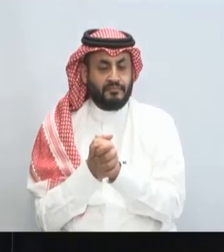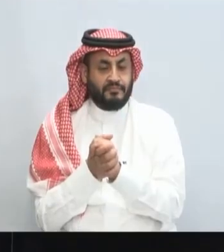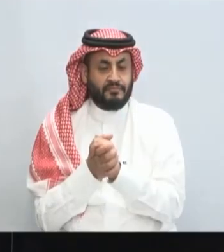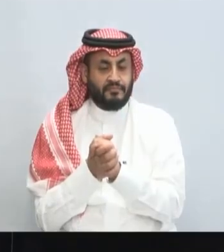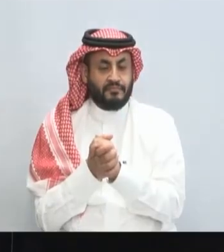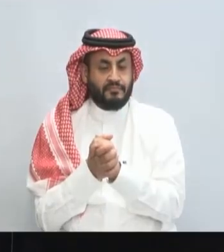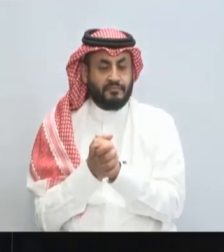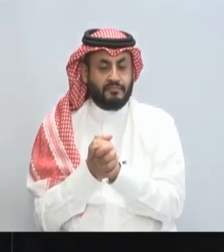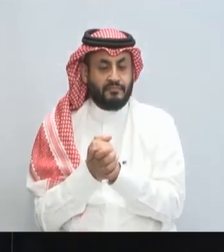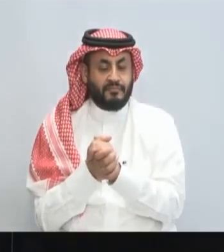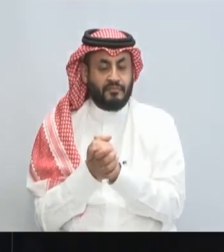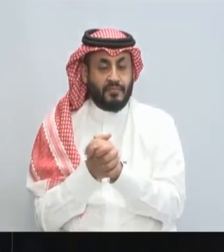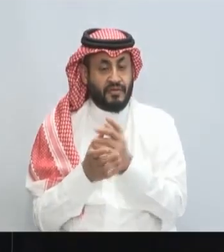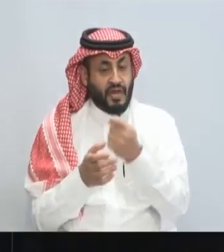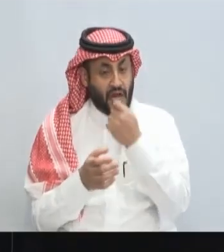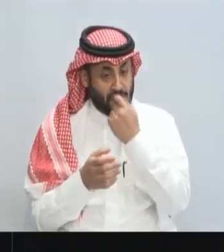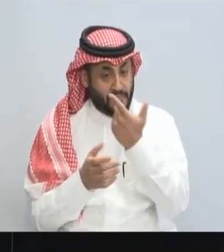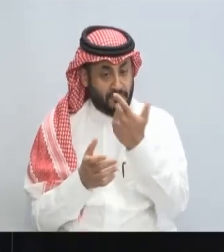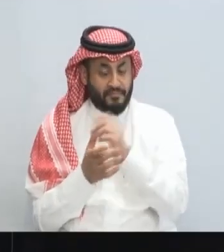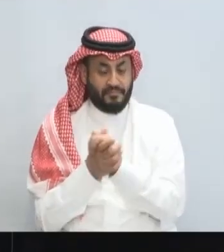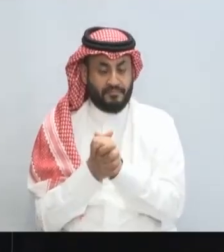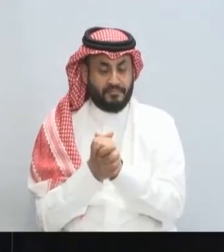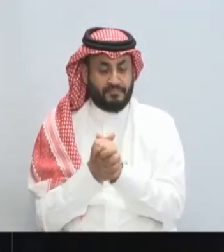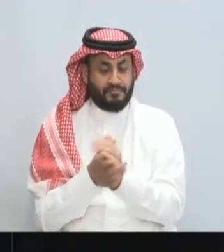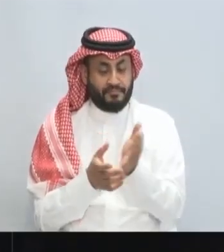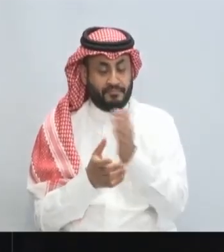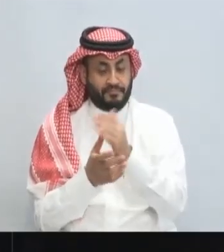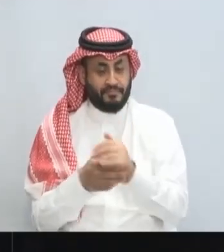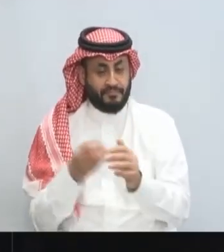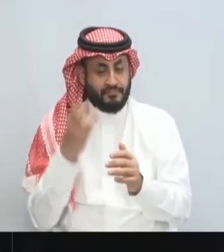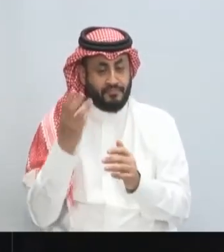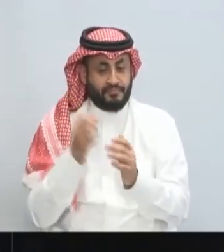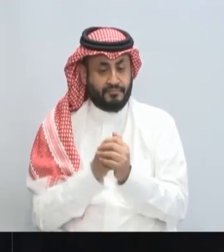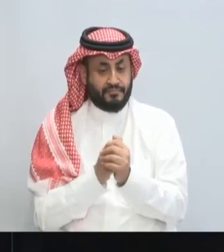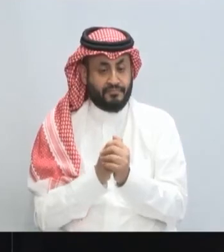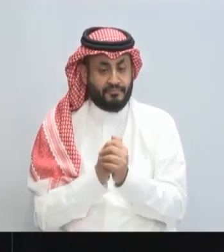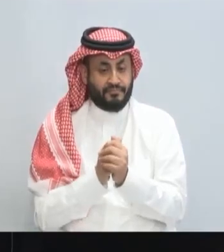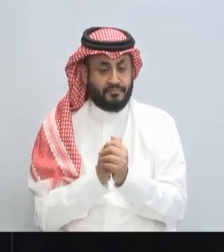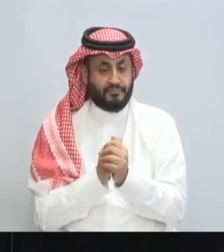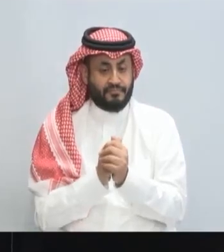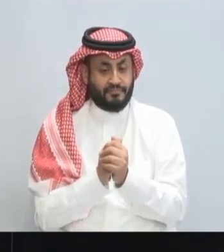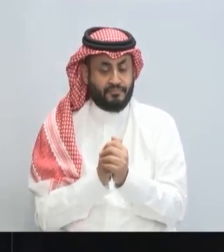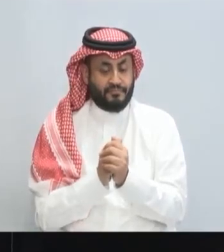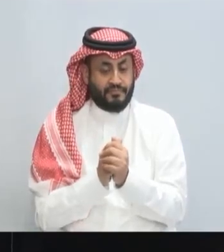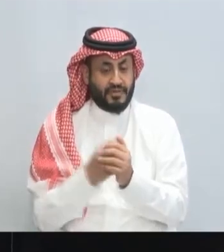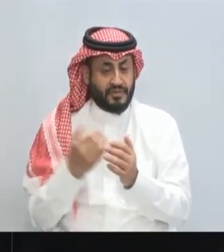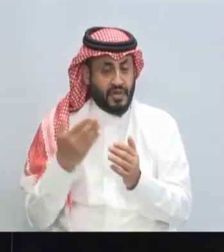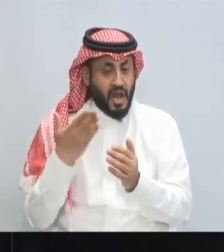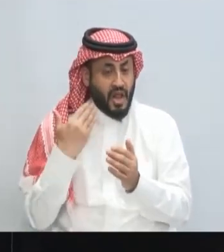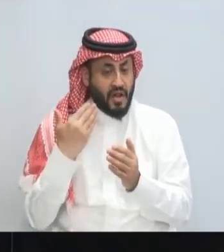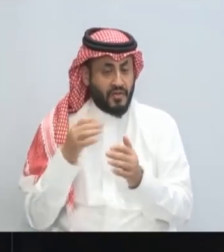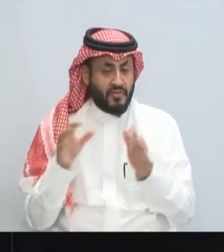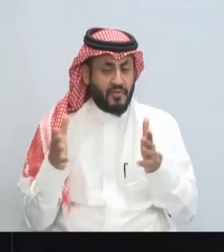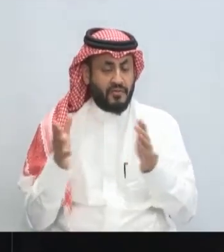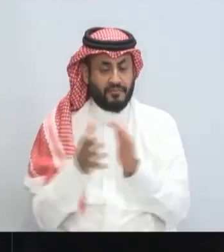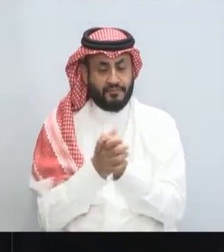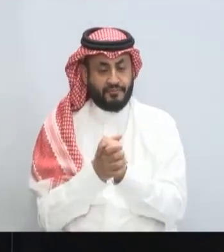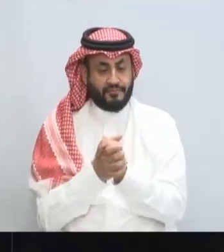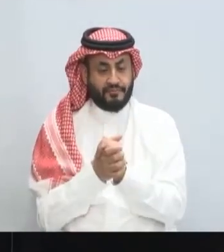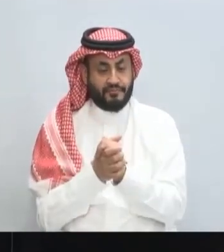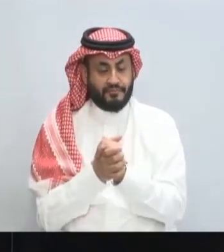Sandwich is tasty. And you can ask, is it hot or cold?